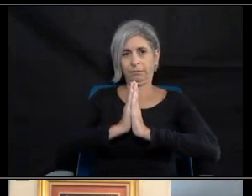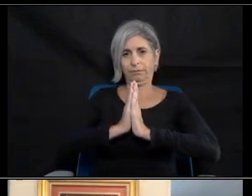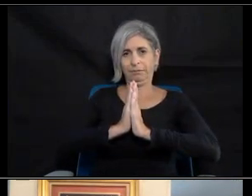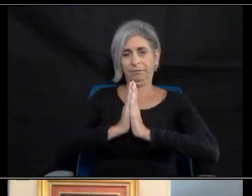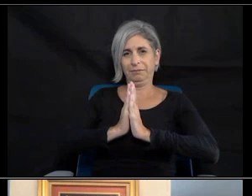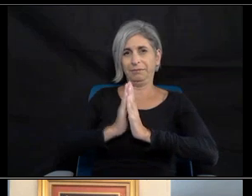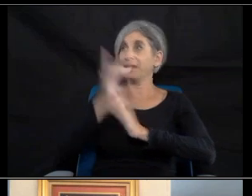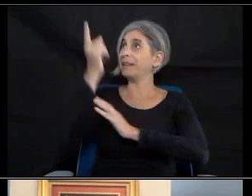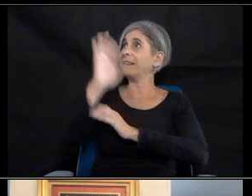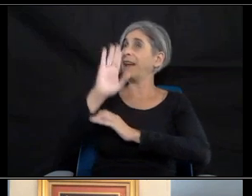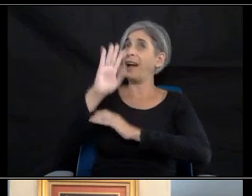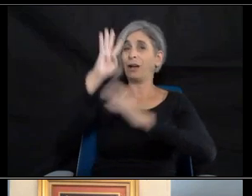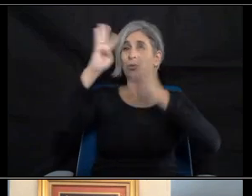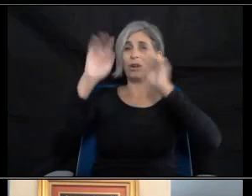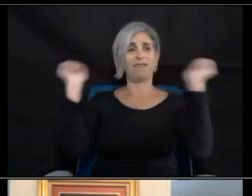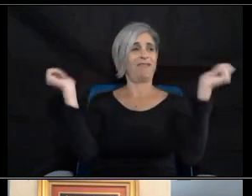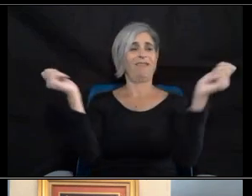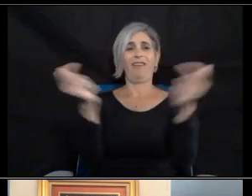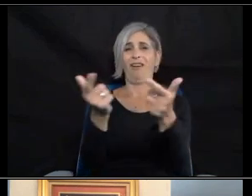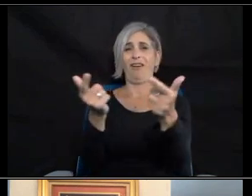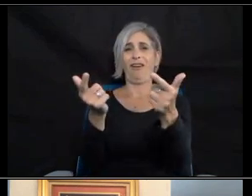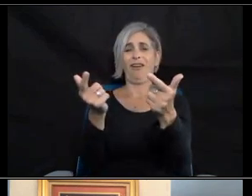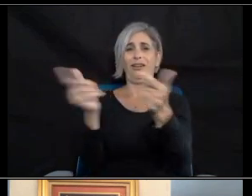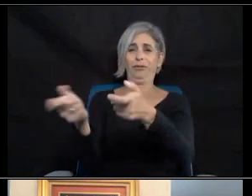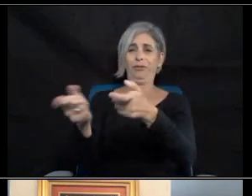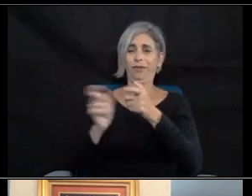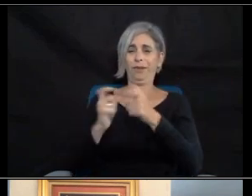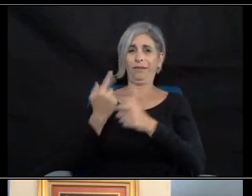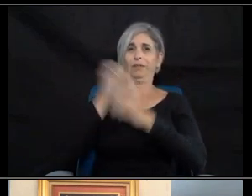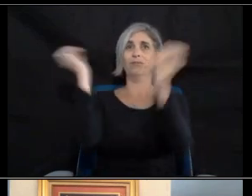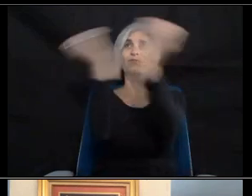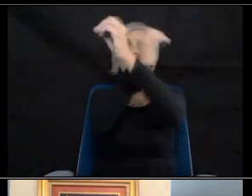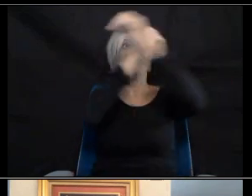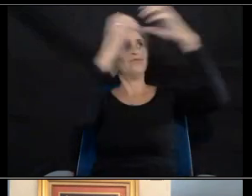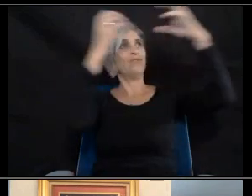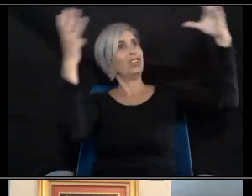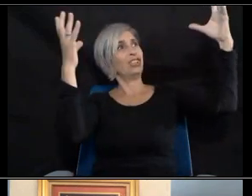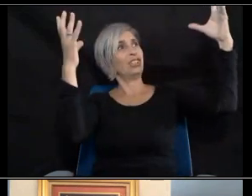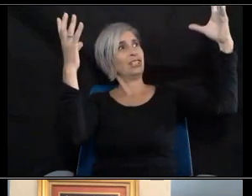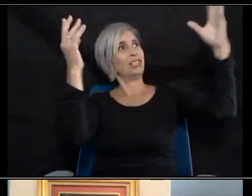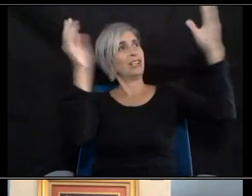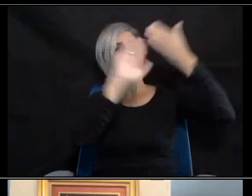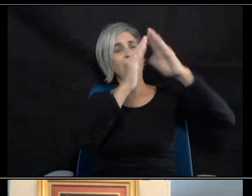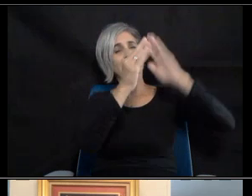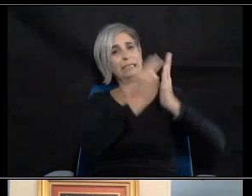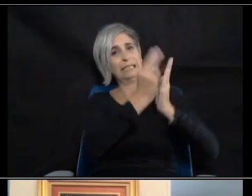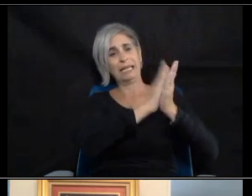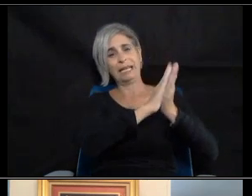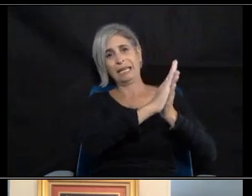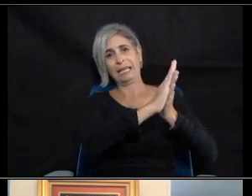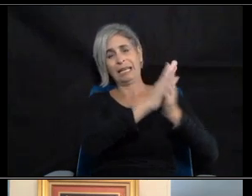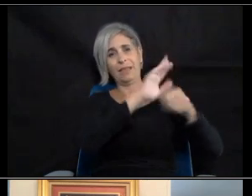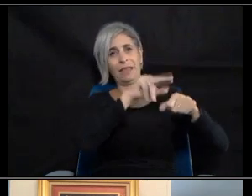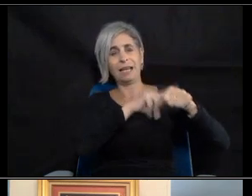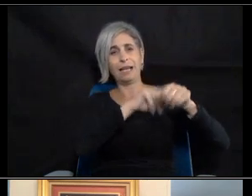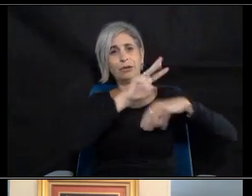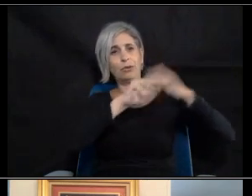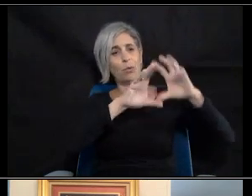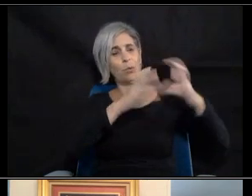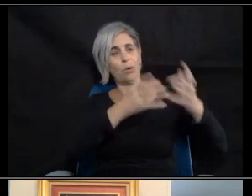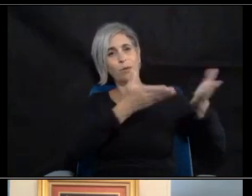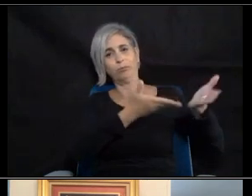O God, creator of all, you have given us a vision of that holy city to which the nations of the world bring